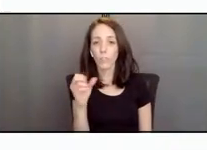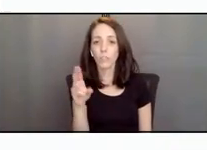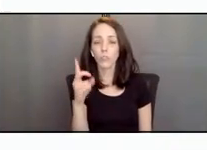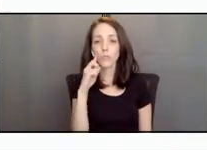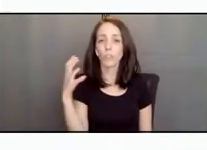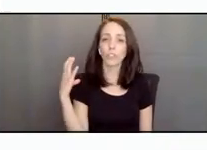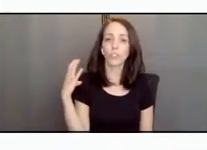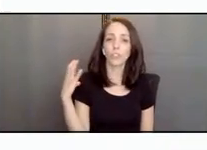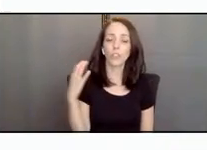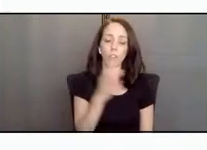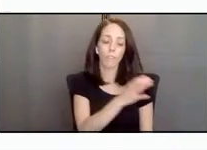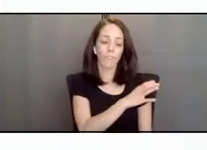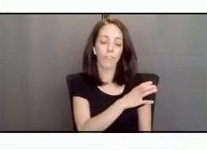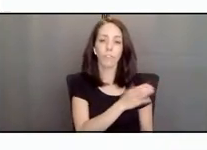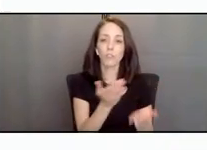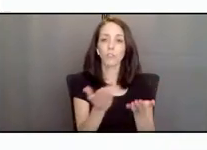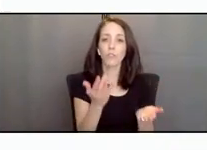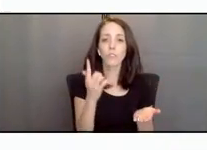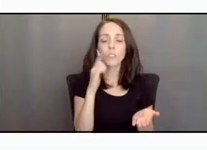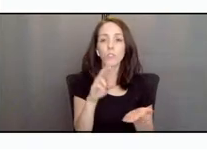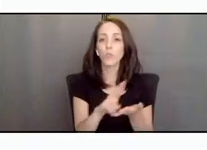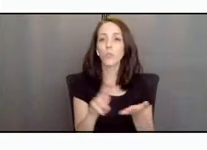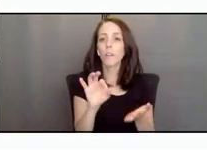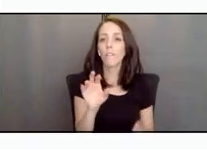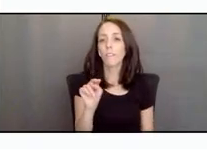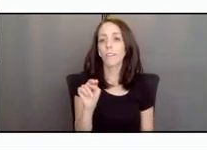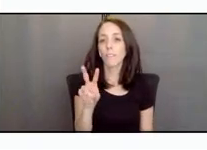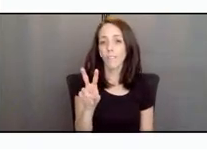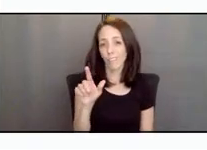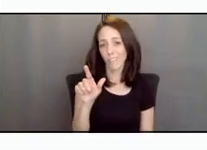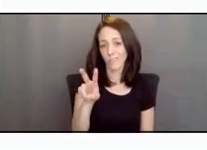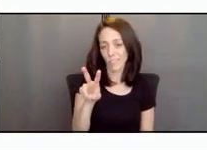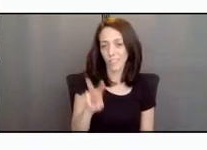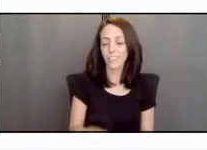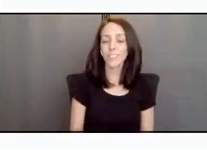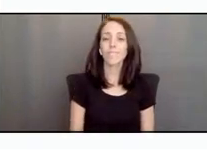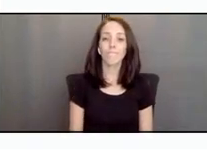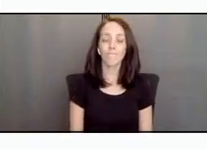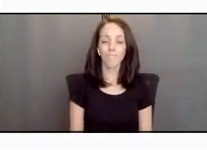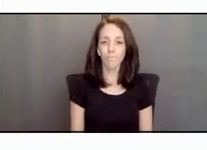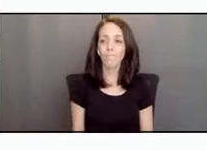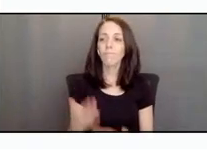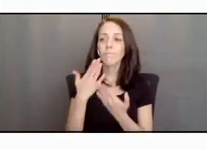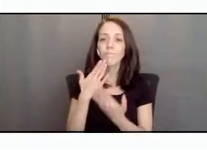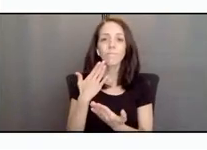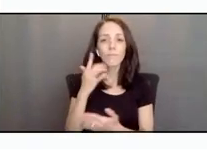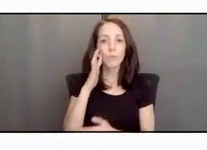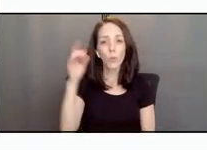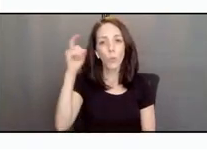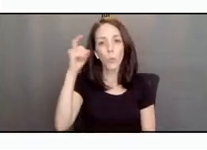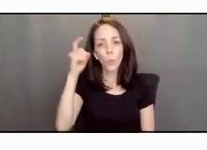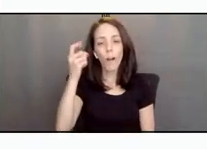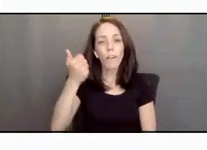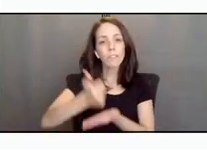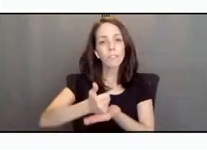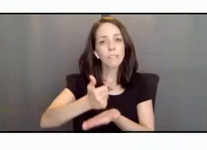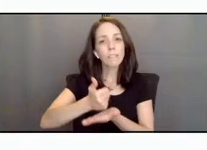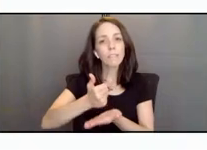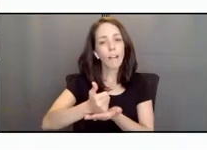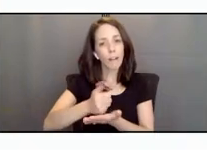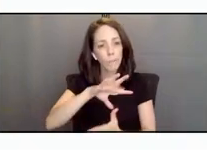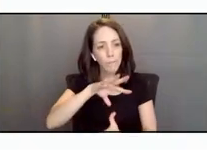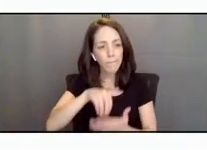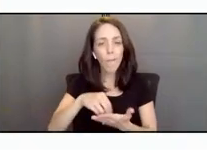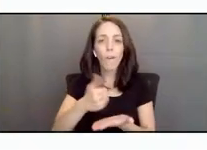the University of Nevada, Las Vegas. We are grateful for the wise insights Dr. McFarland brought to Senate and